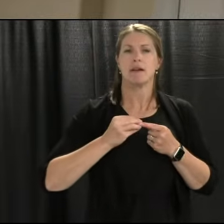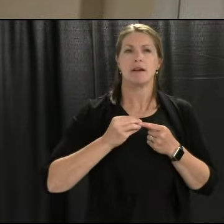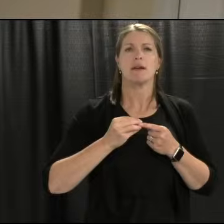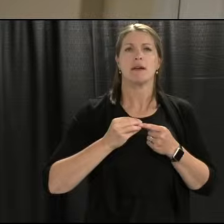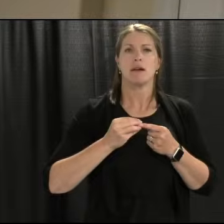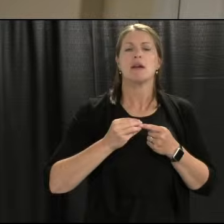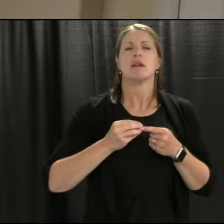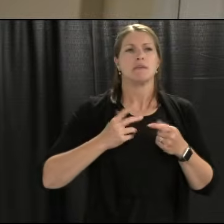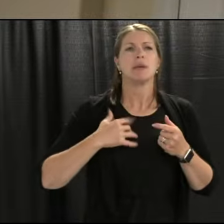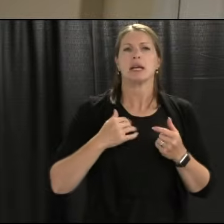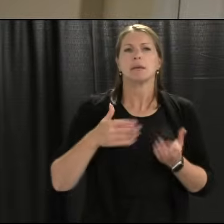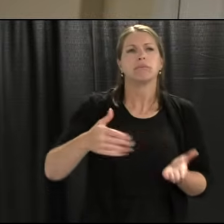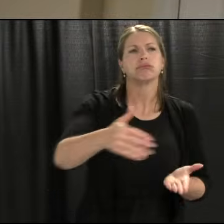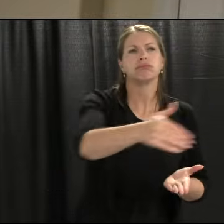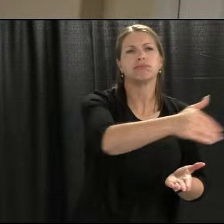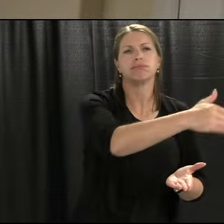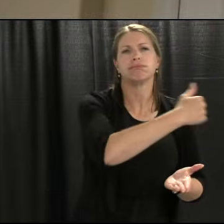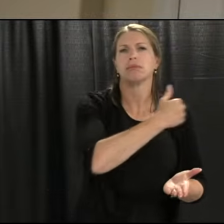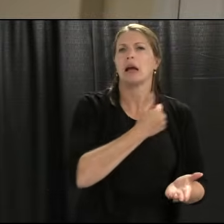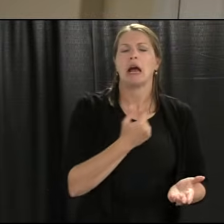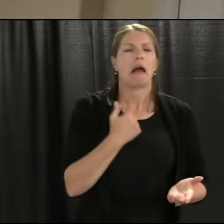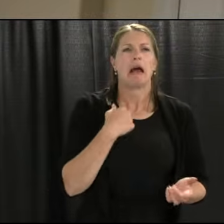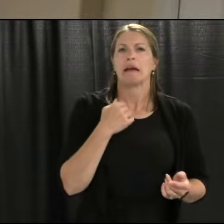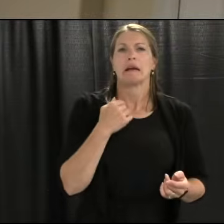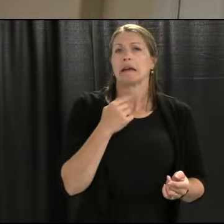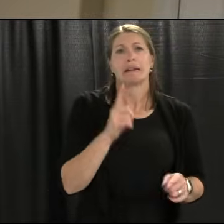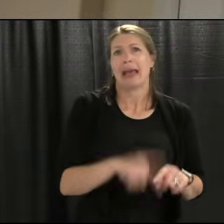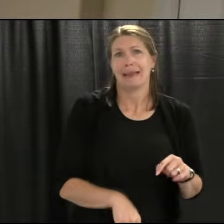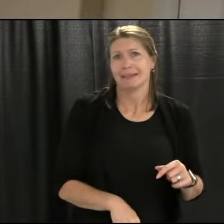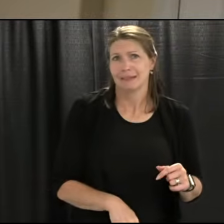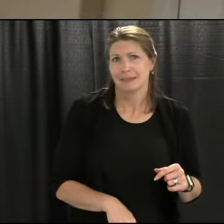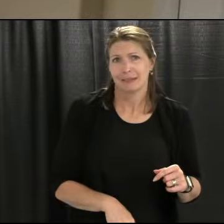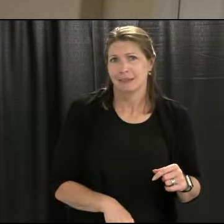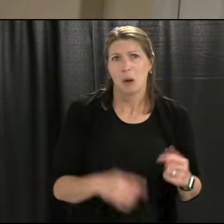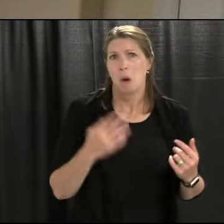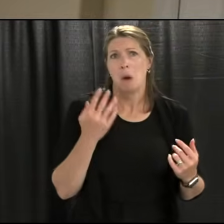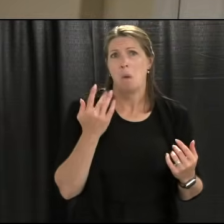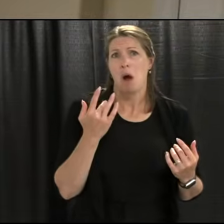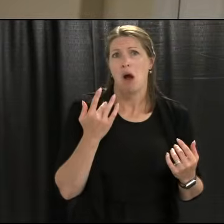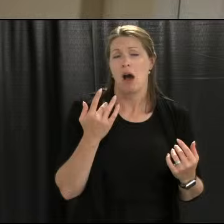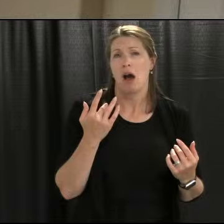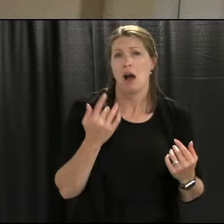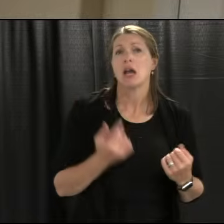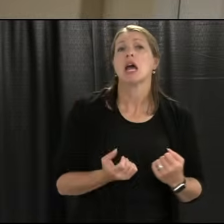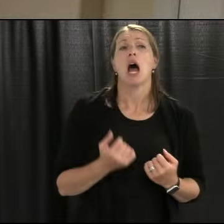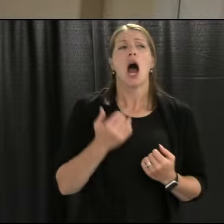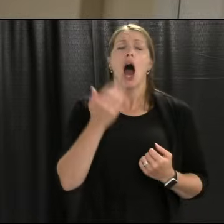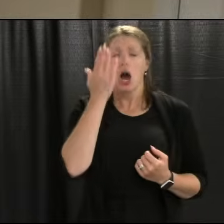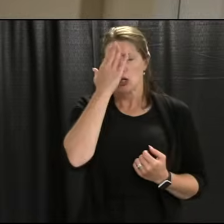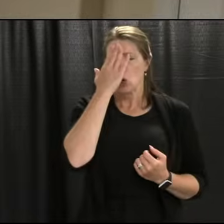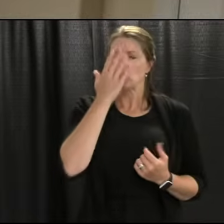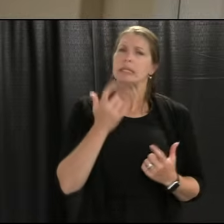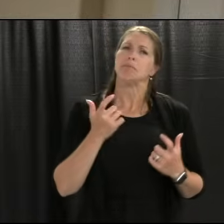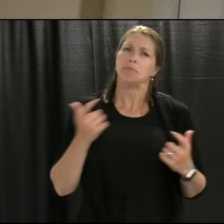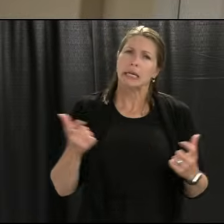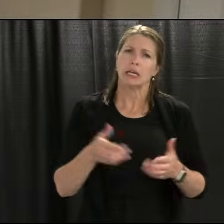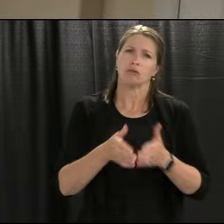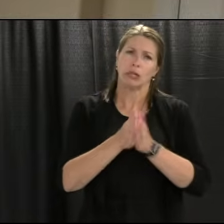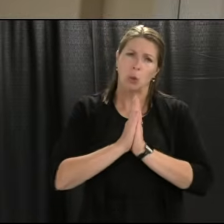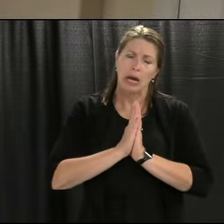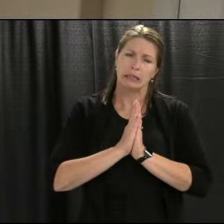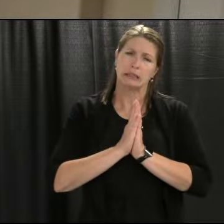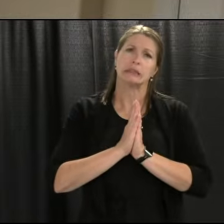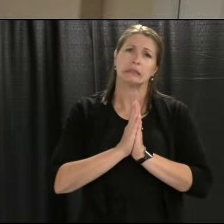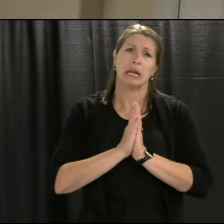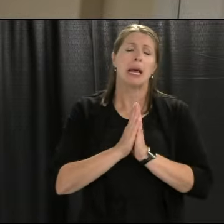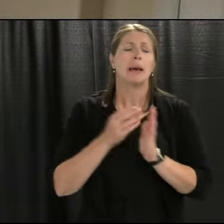a sacrifice right now. But I want to remind you, this is for a window in time. When our weather